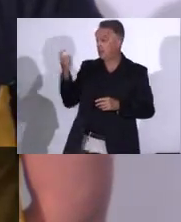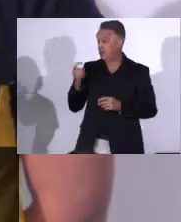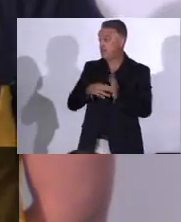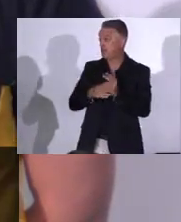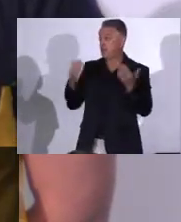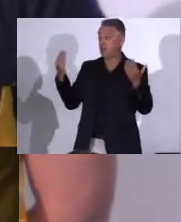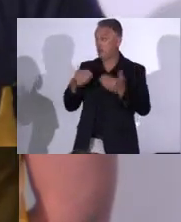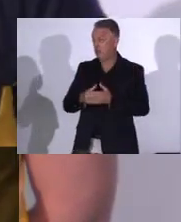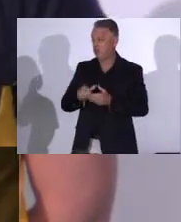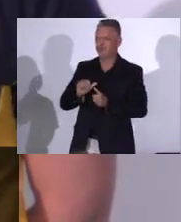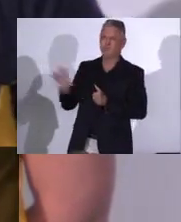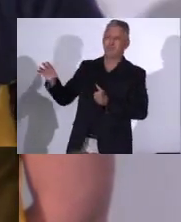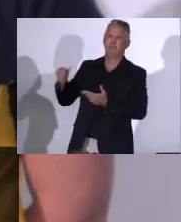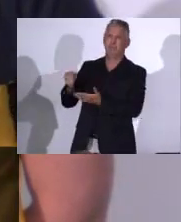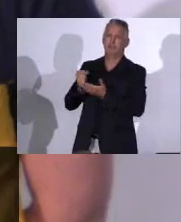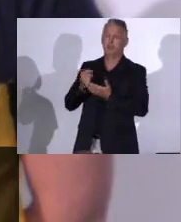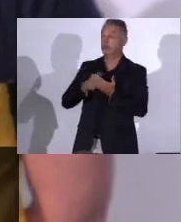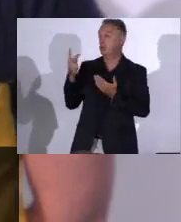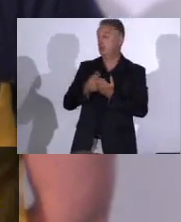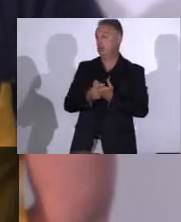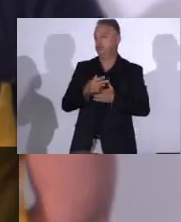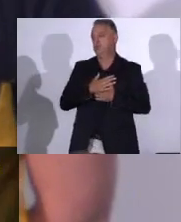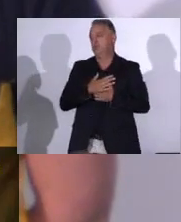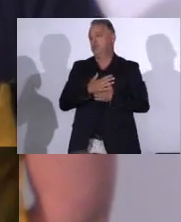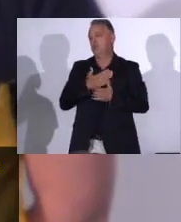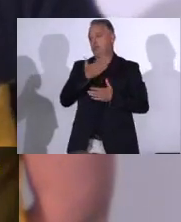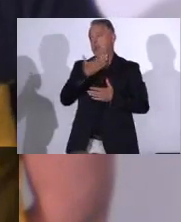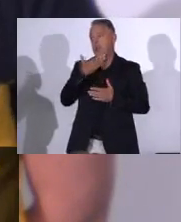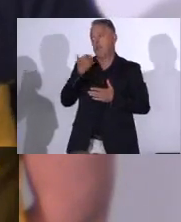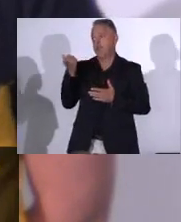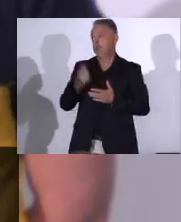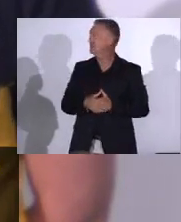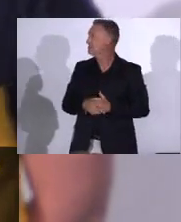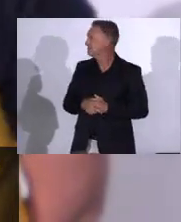been super supportive of the program in doing that. So that's our junior program.